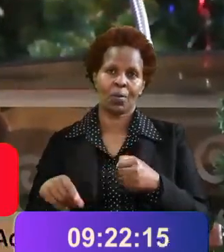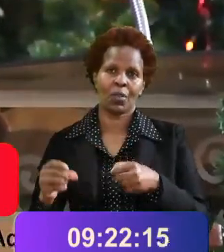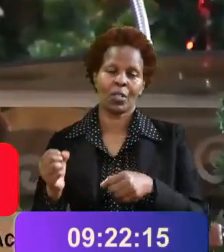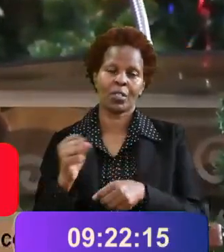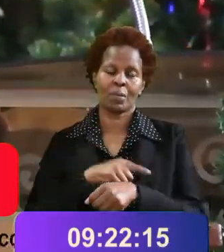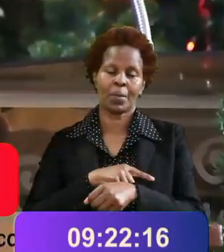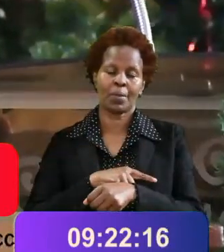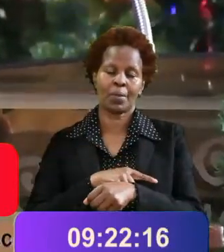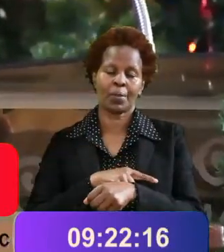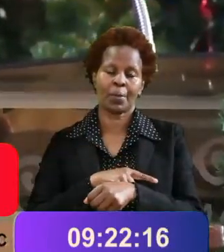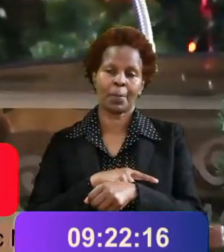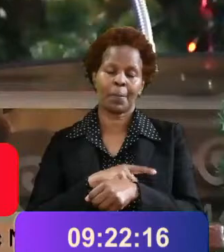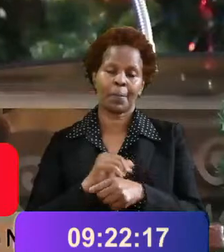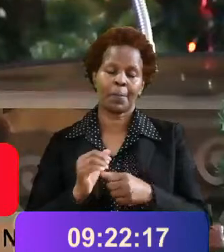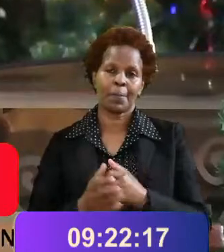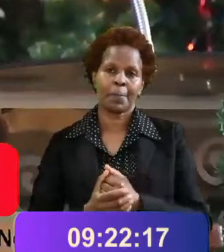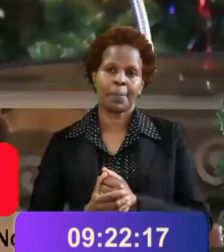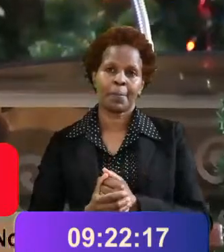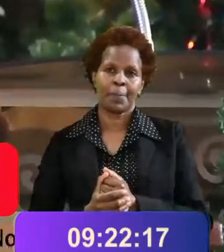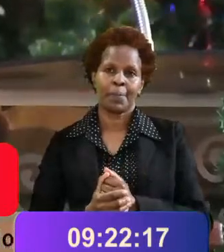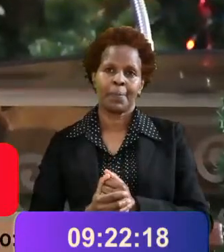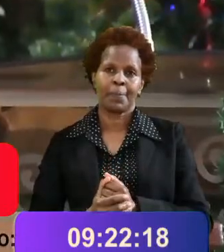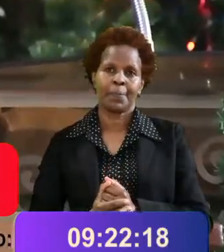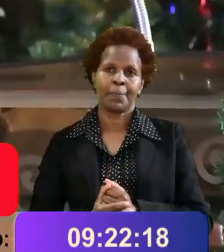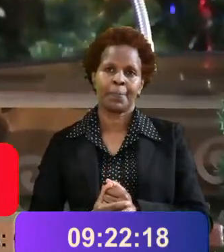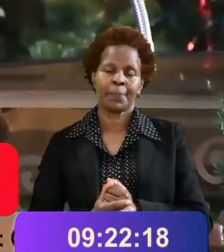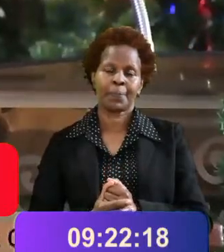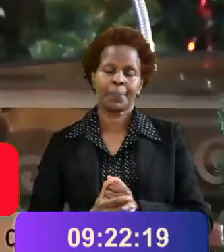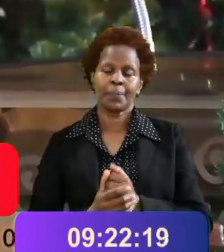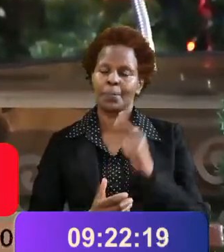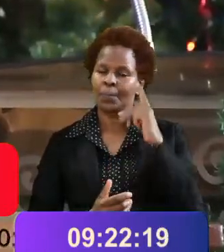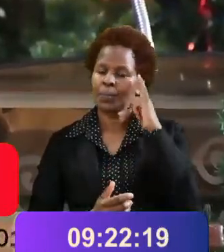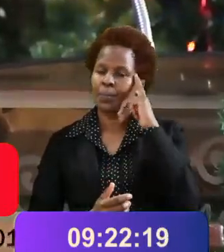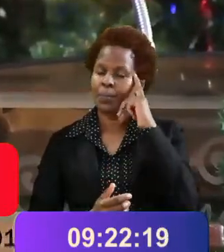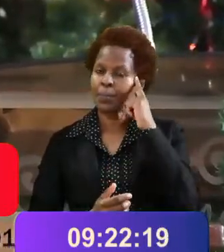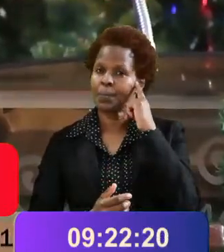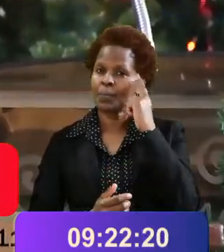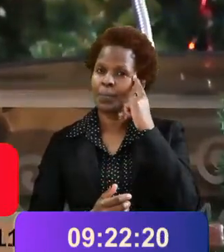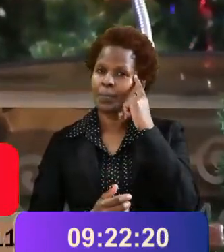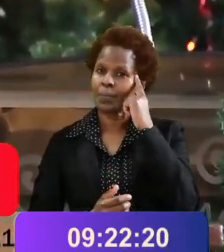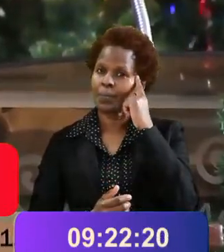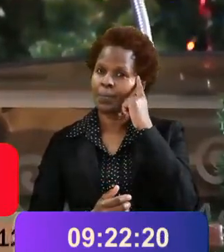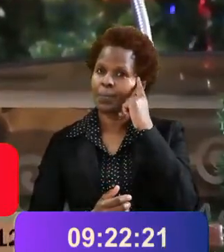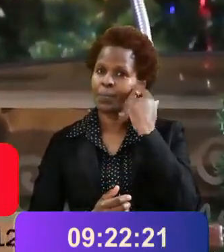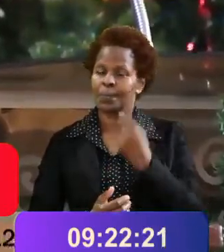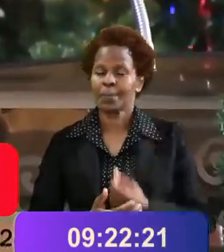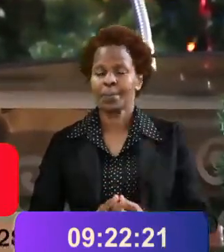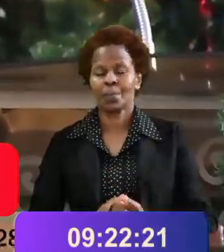Getuge location, Nyaget sub-location, near Kafuta Shopping Center. I want to